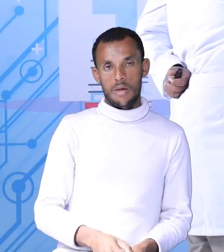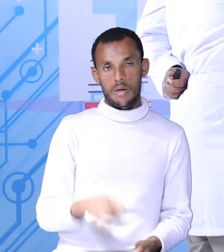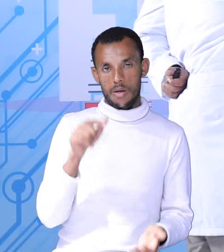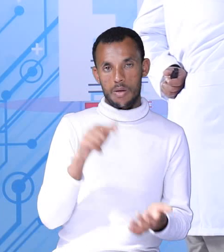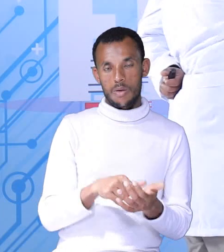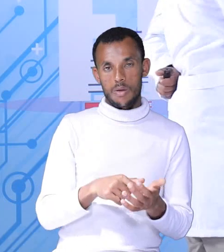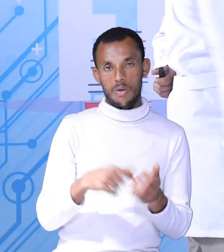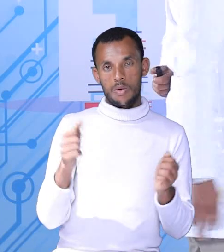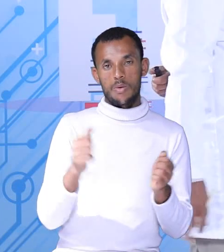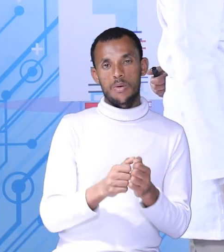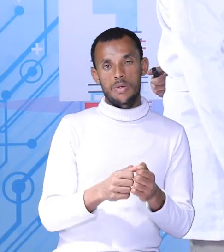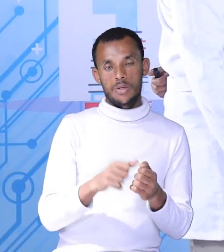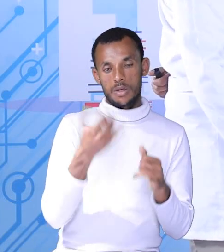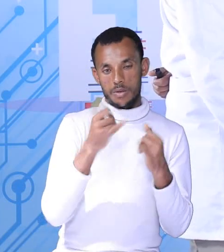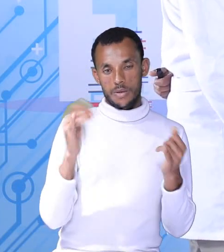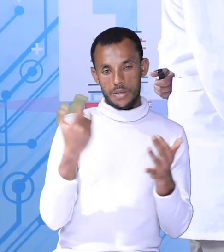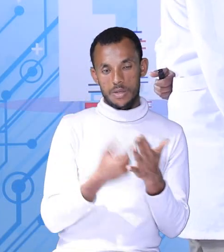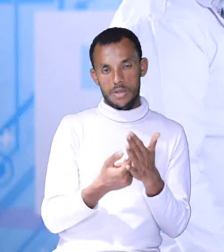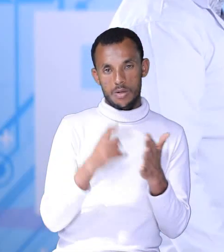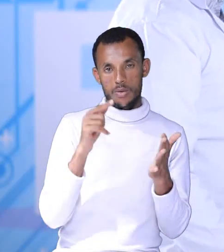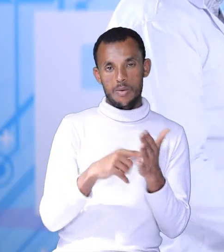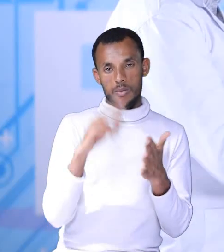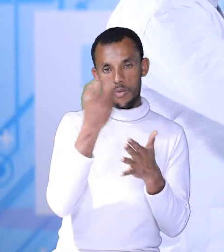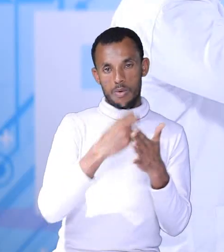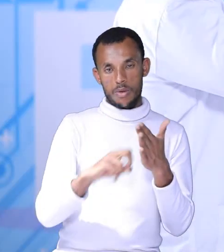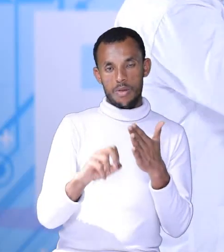dotted with, you can distribute this dot product.